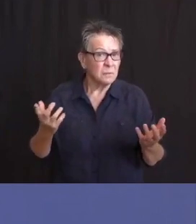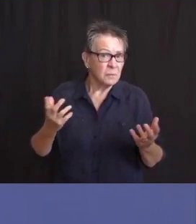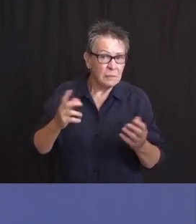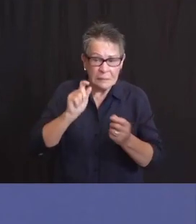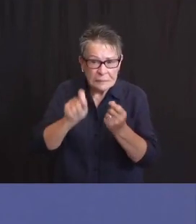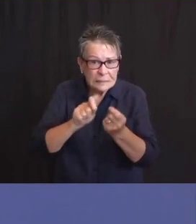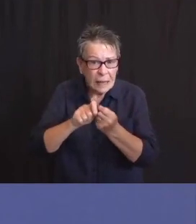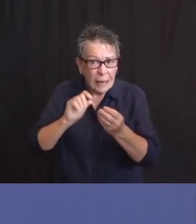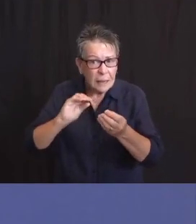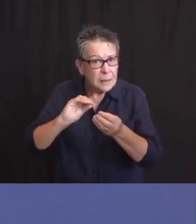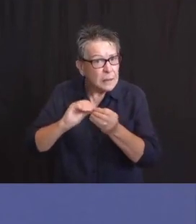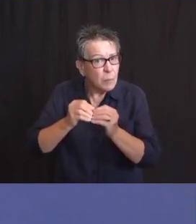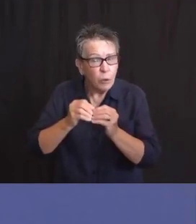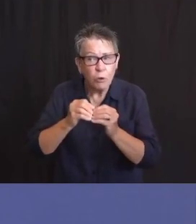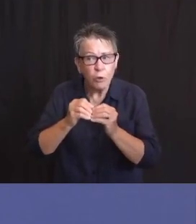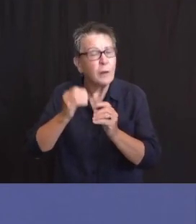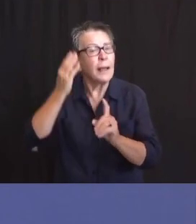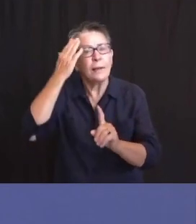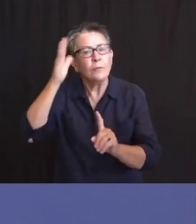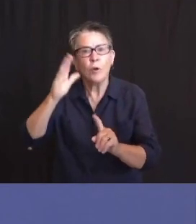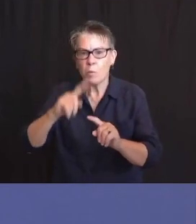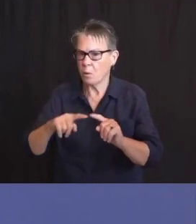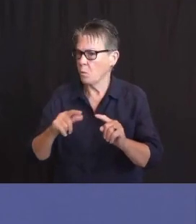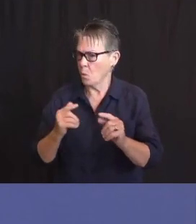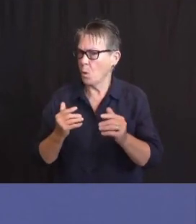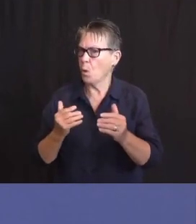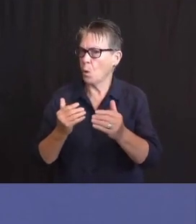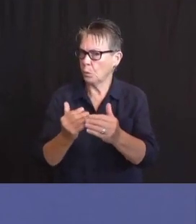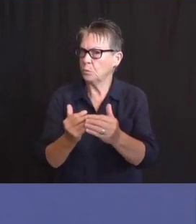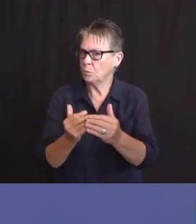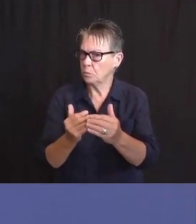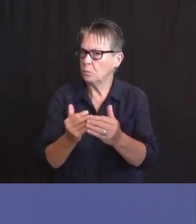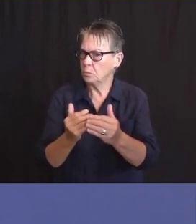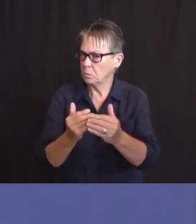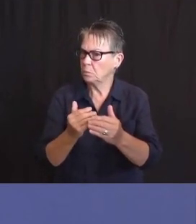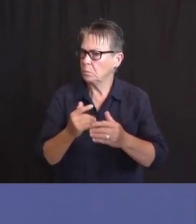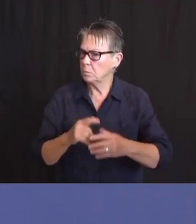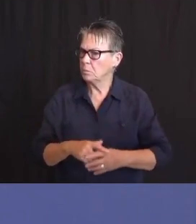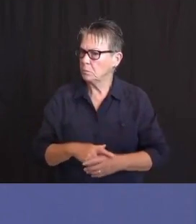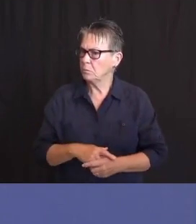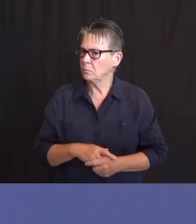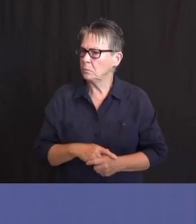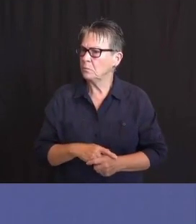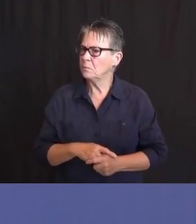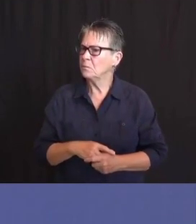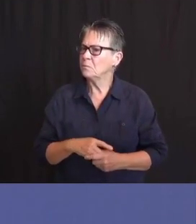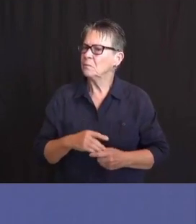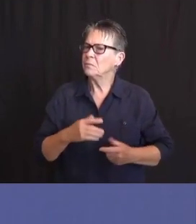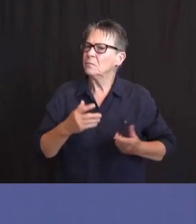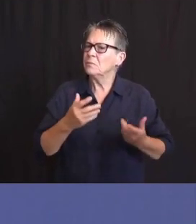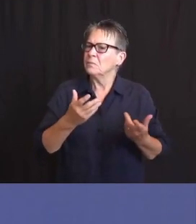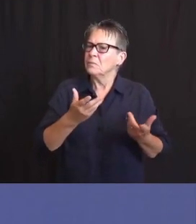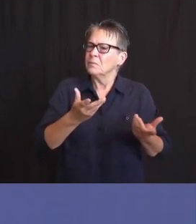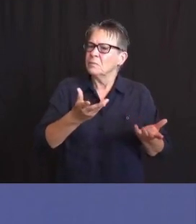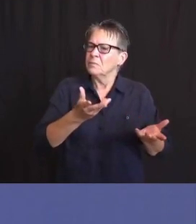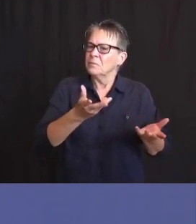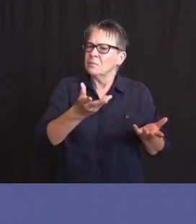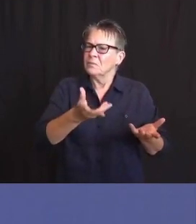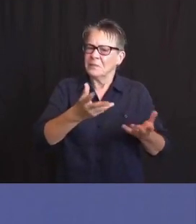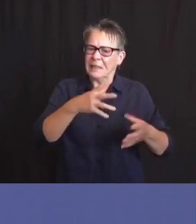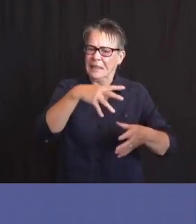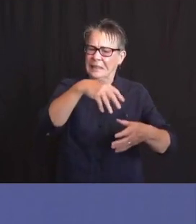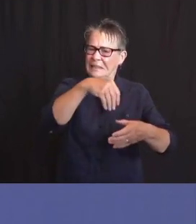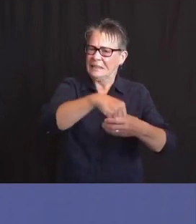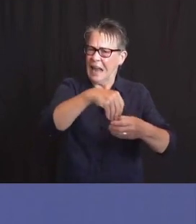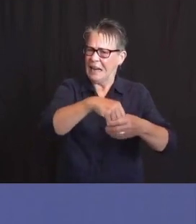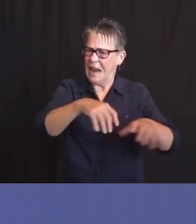we're focused on indoor. Really, it's 2 things, right? Indoor activity and Judy and all that she has done and all that we're trying to do to